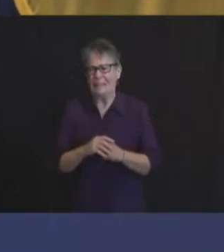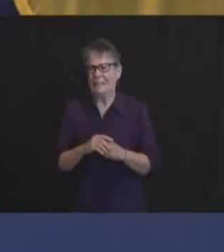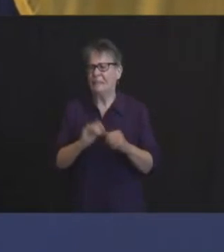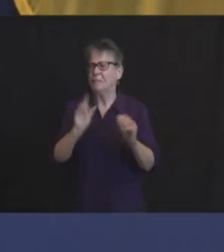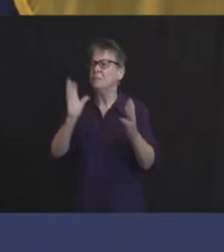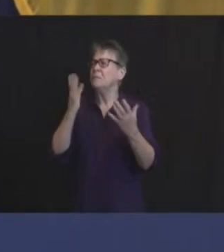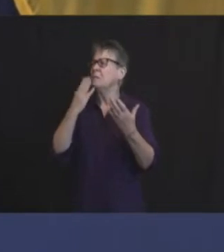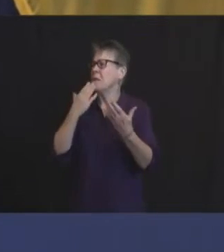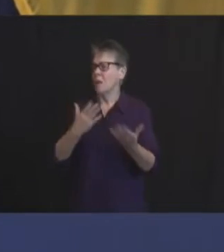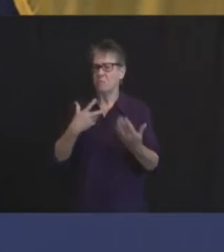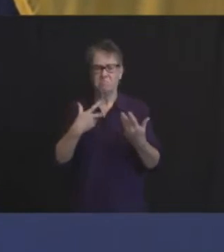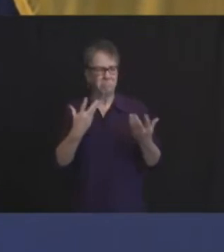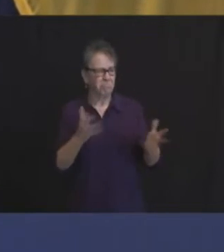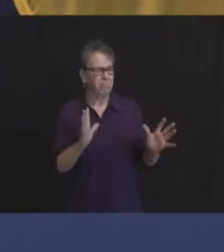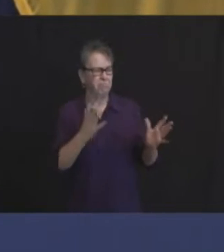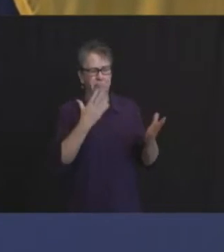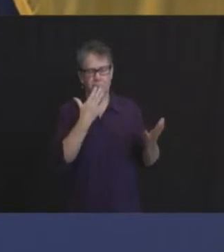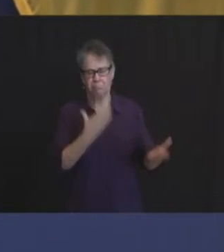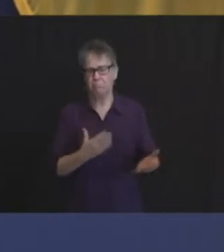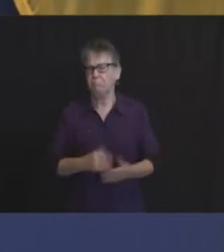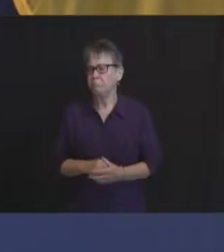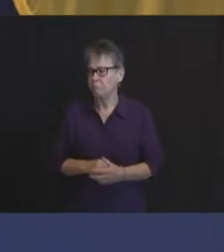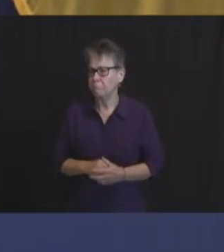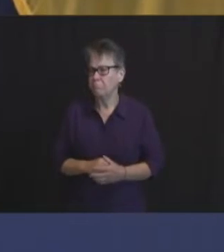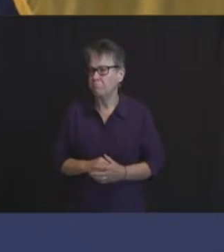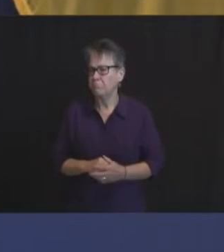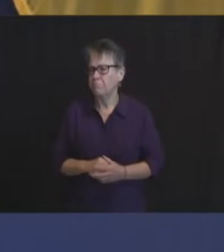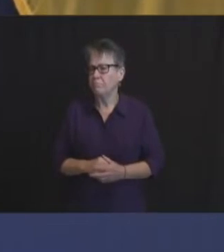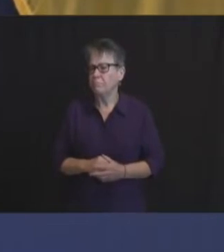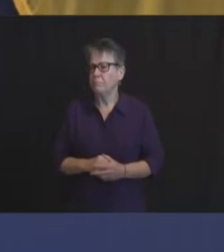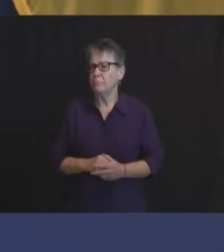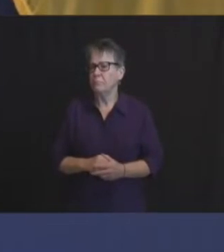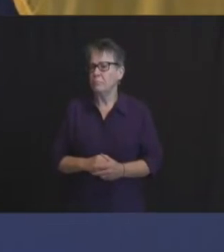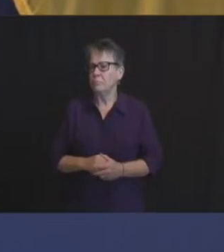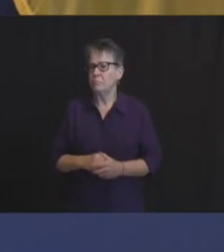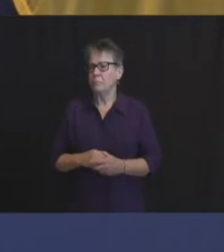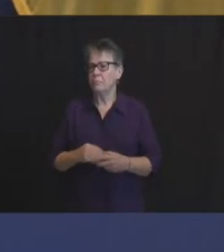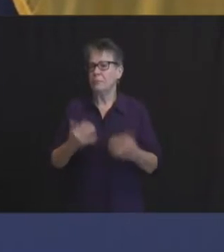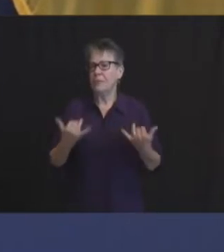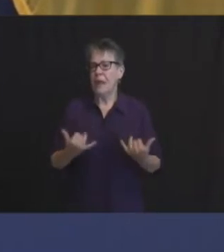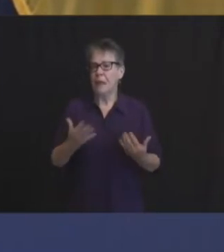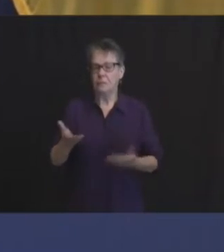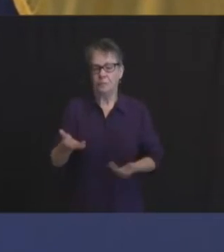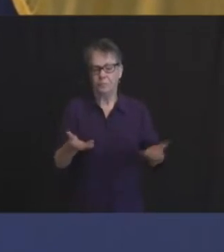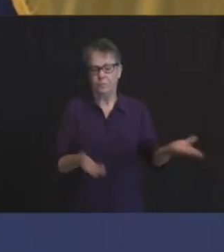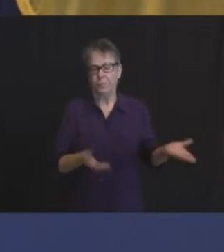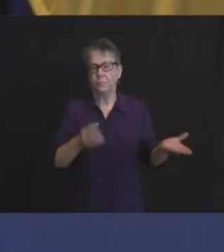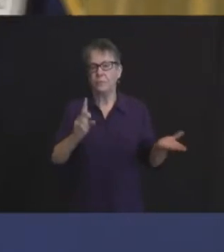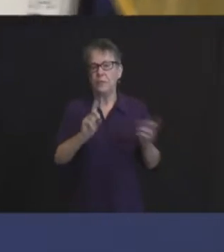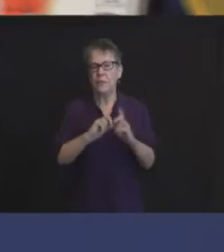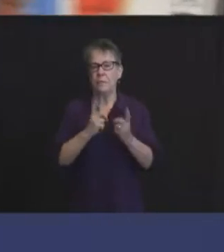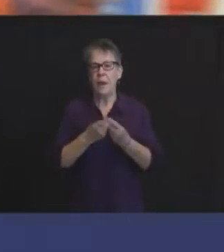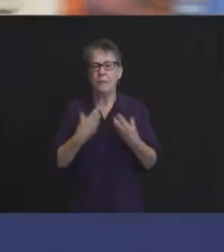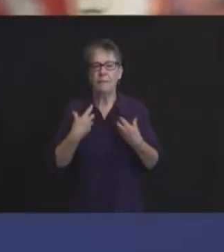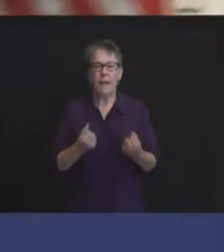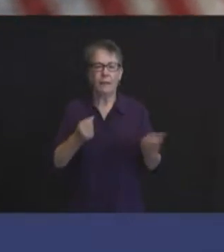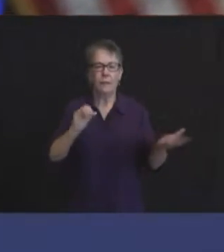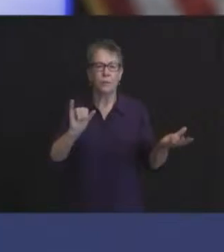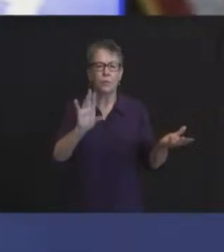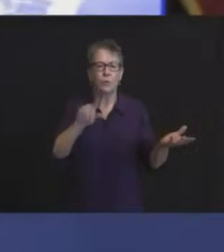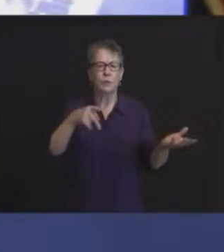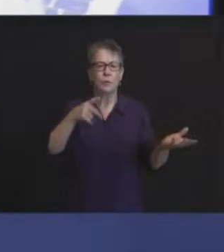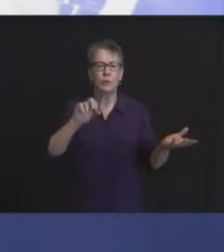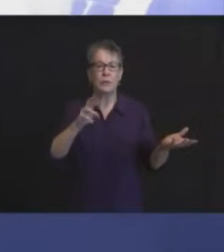With that, please help me welcome the woman to my right, who needs no introduction, the Commissioner of the Department of Health, Judy Persichilli. Thank you, Governor.